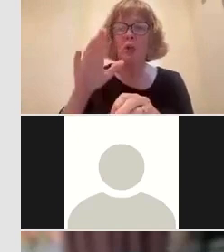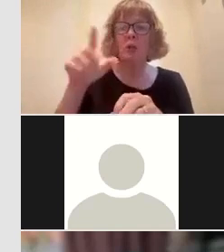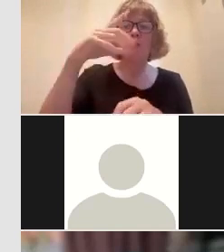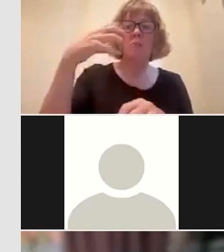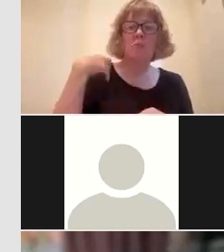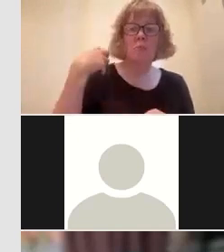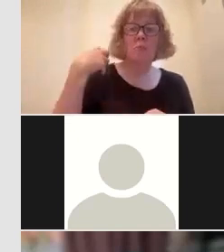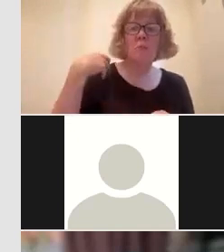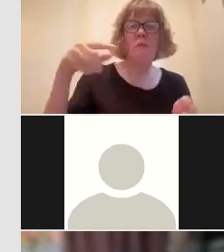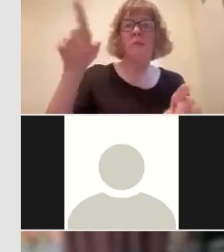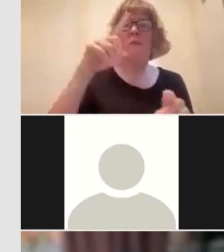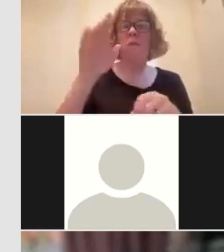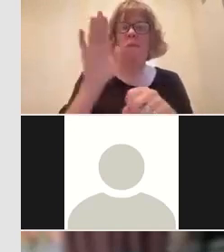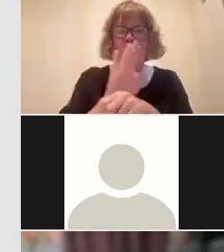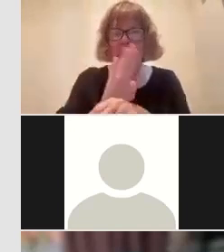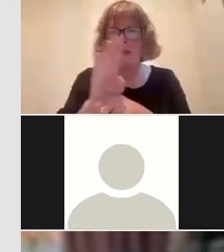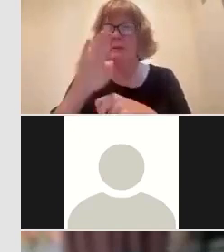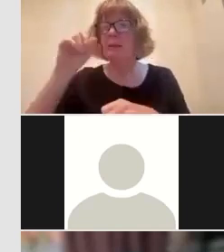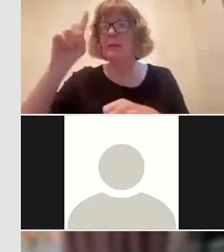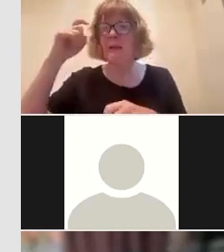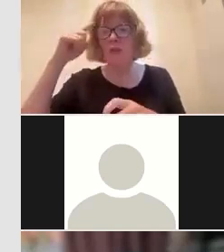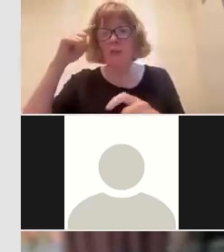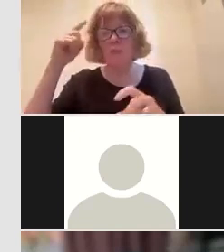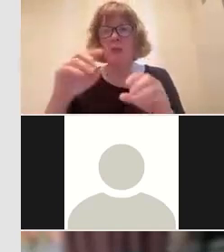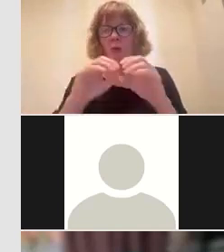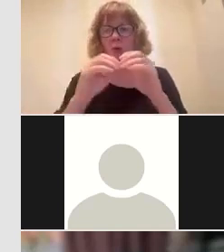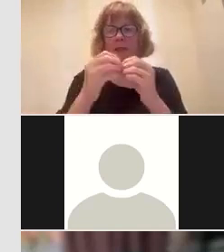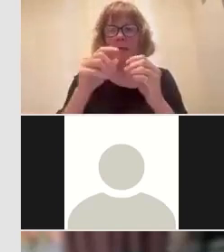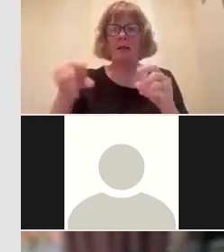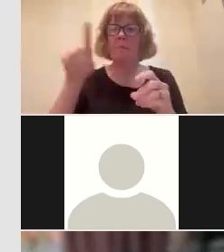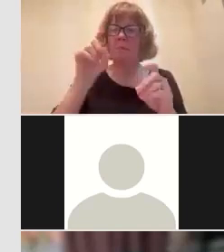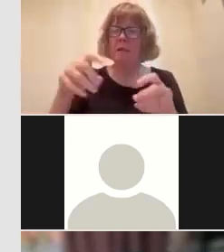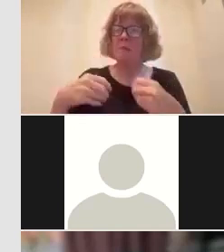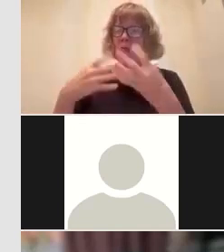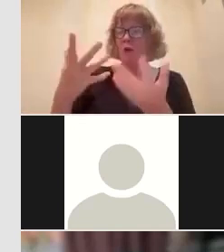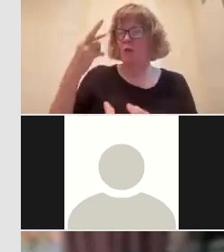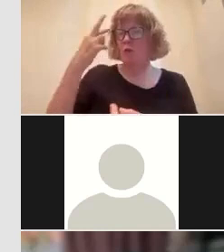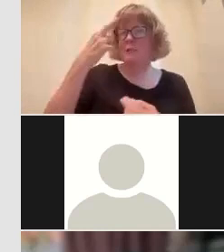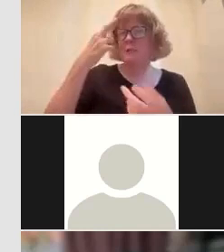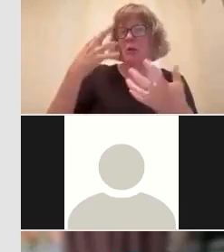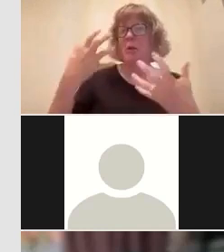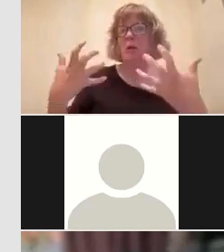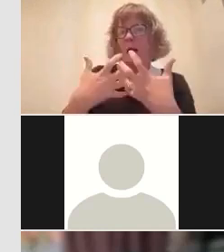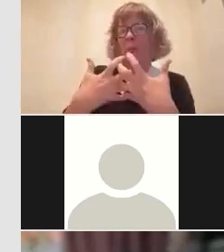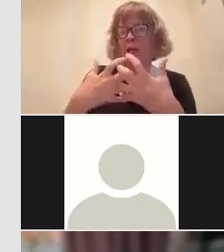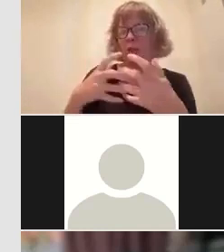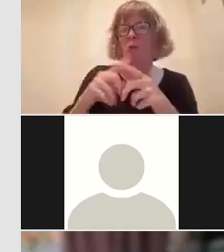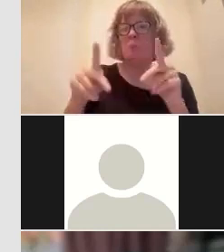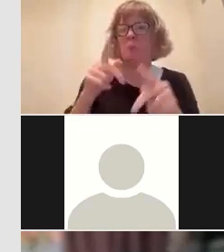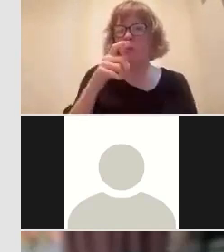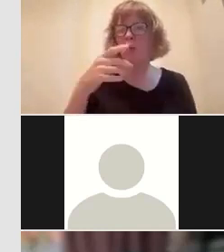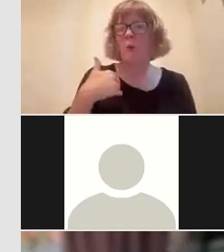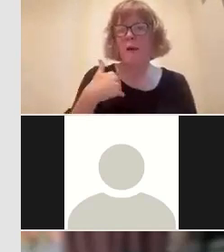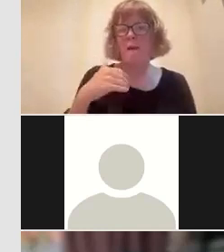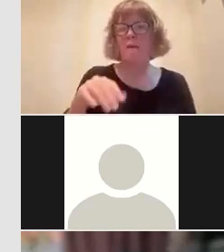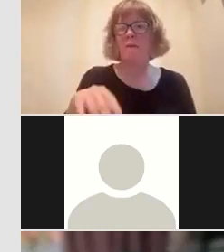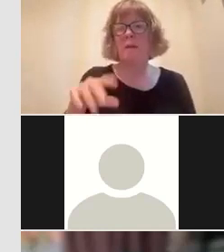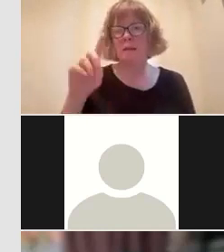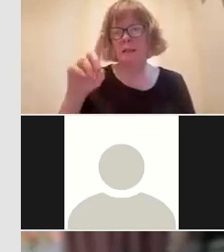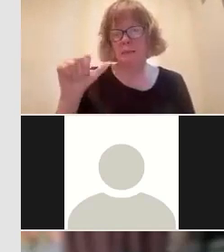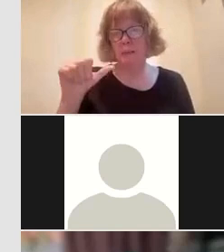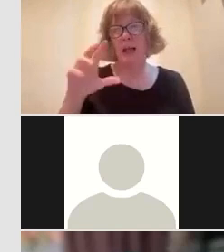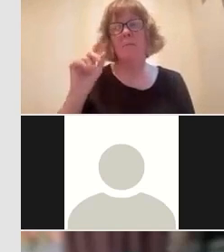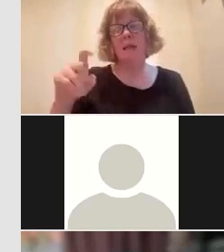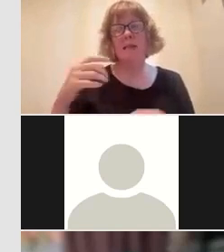government entities provide reasonable accommodations to individuals who have disabilities and make sure that they ensure equal access